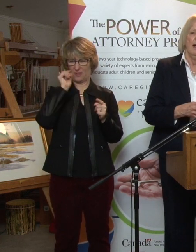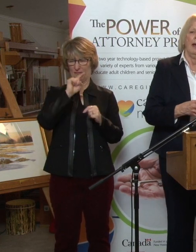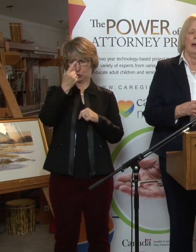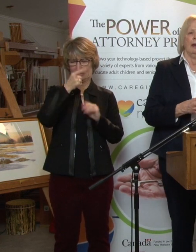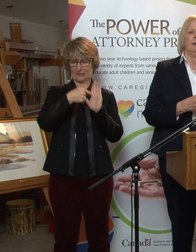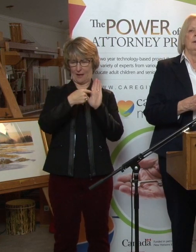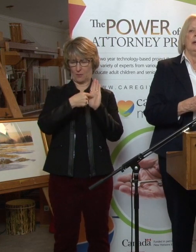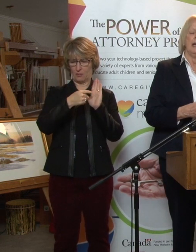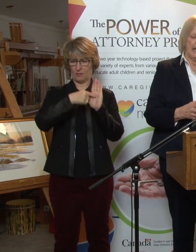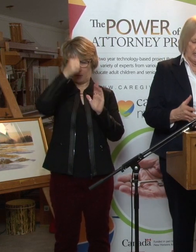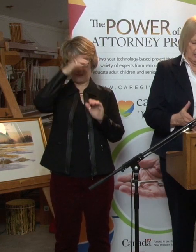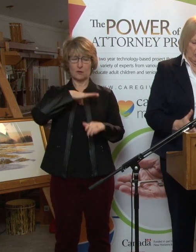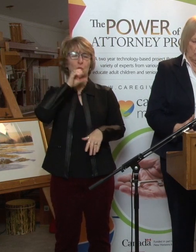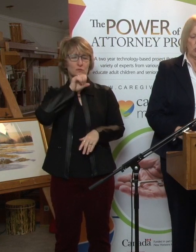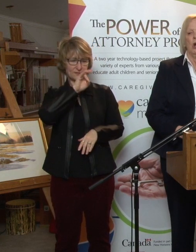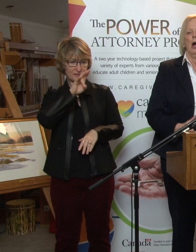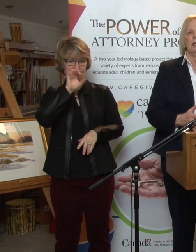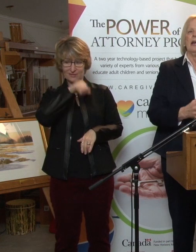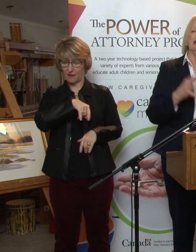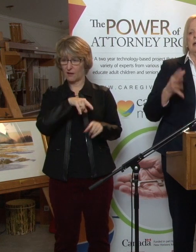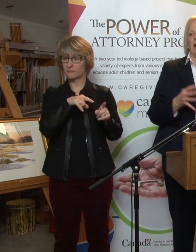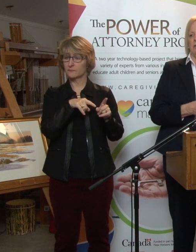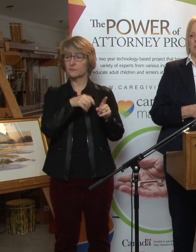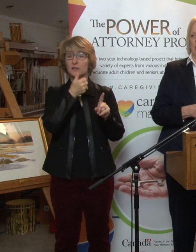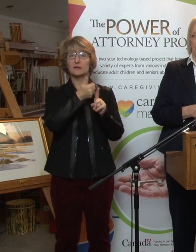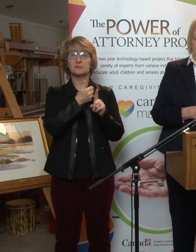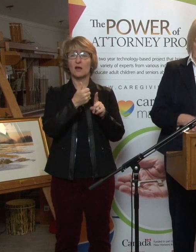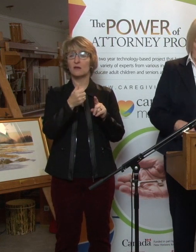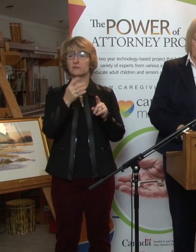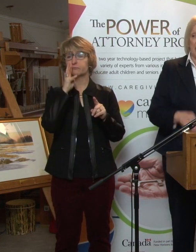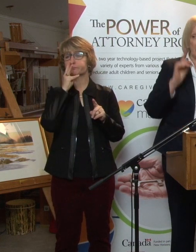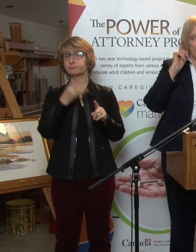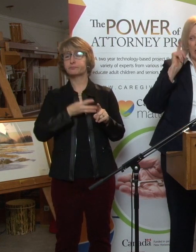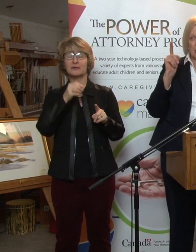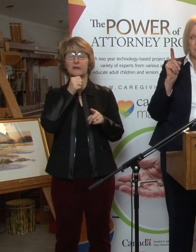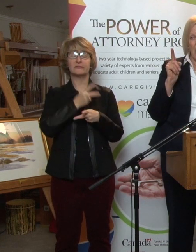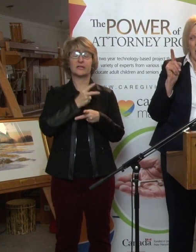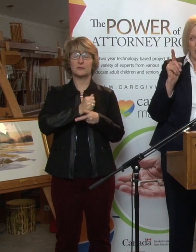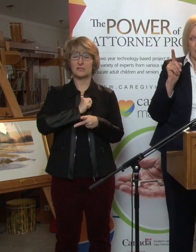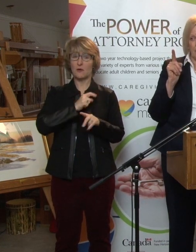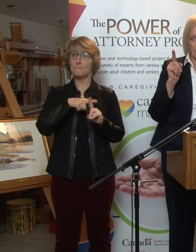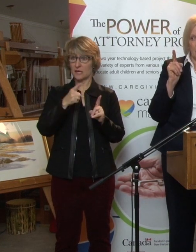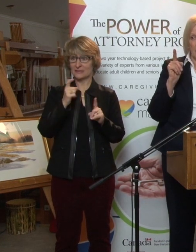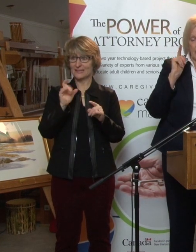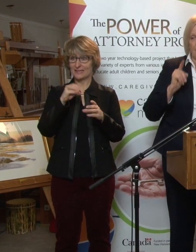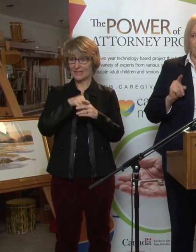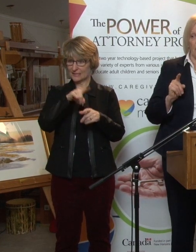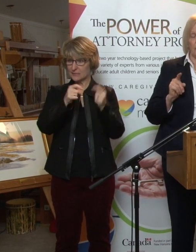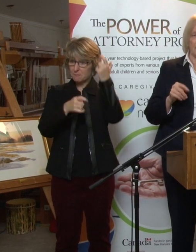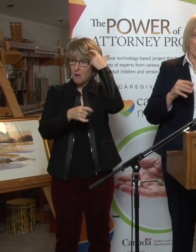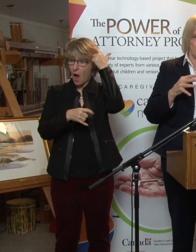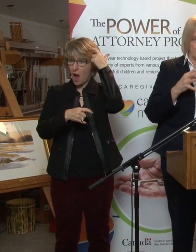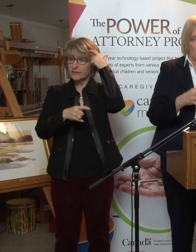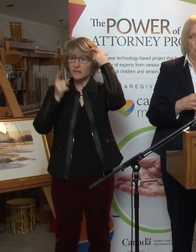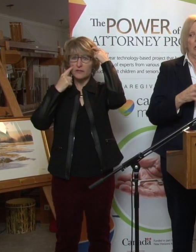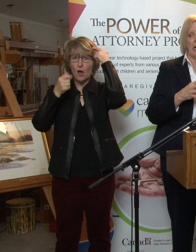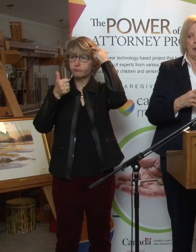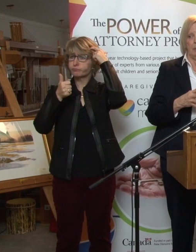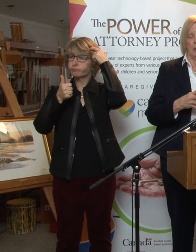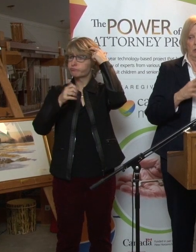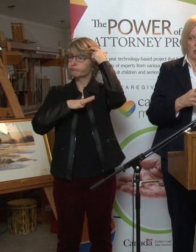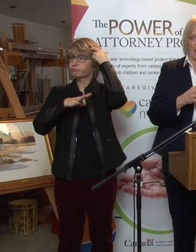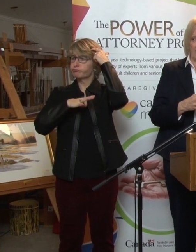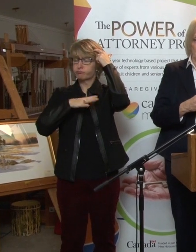one, and he was not taking care of himself. But in his mind, he felt that he was